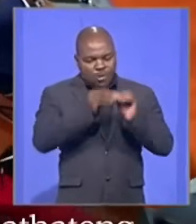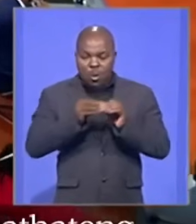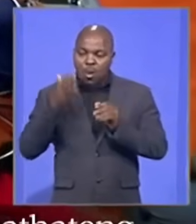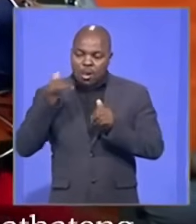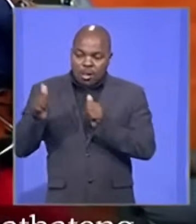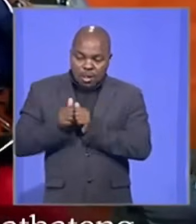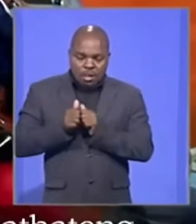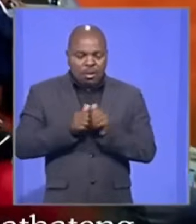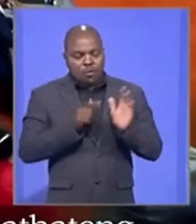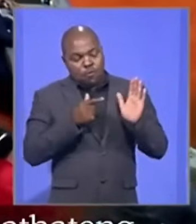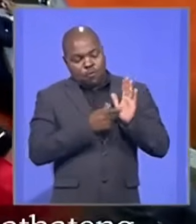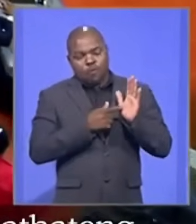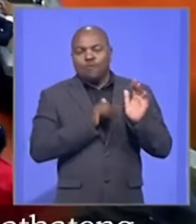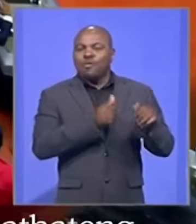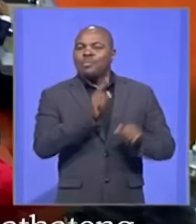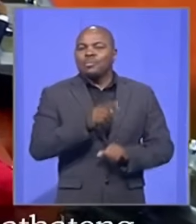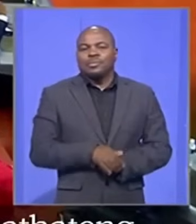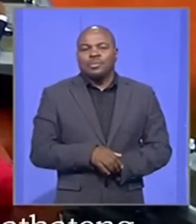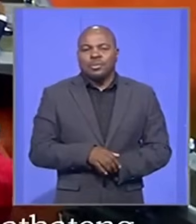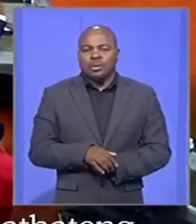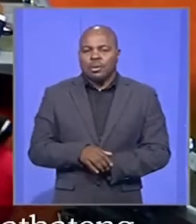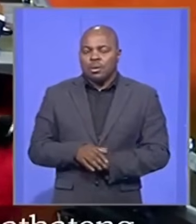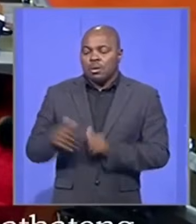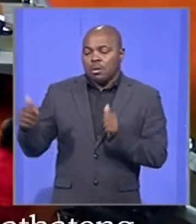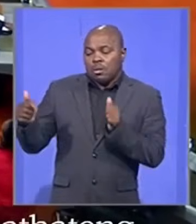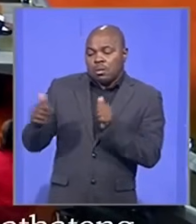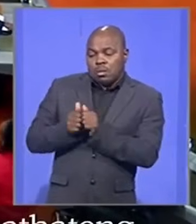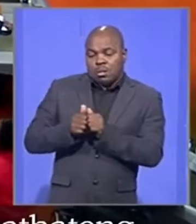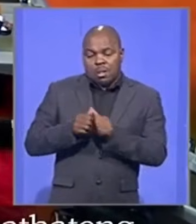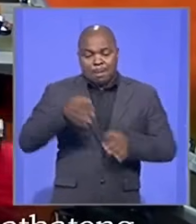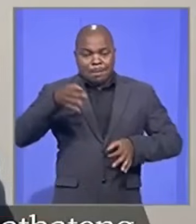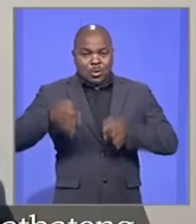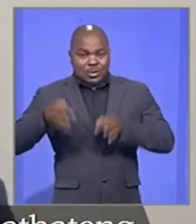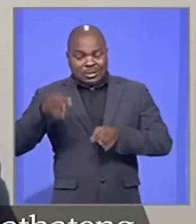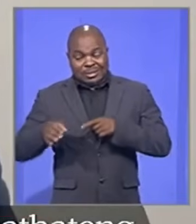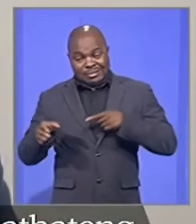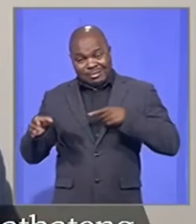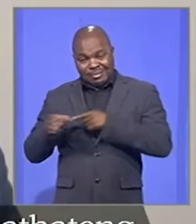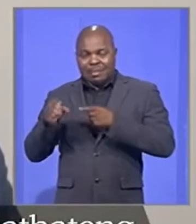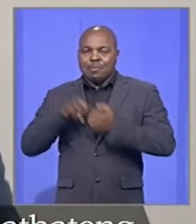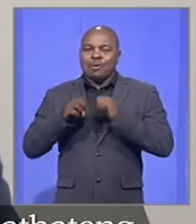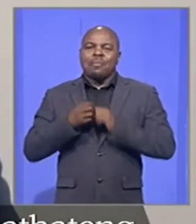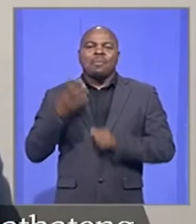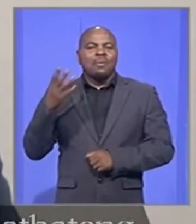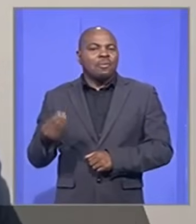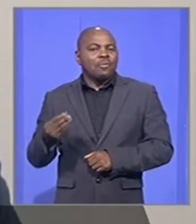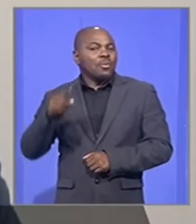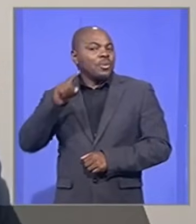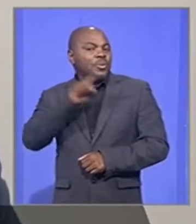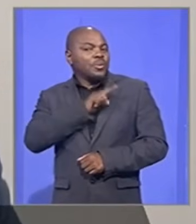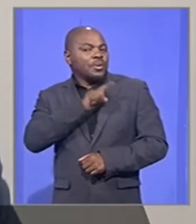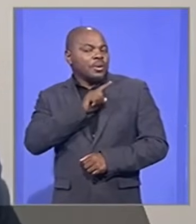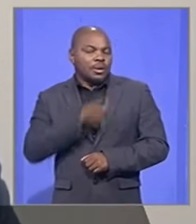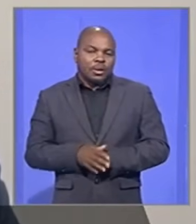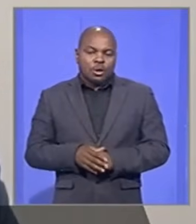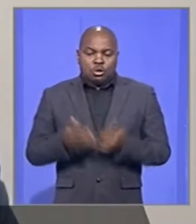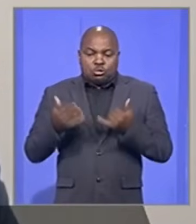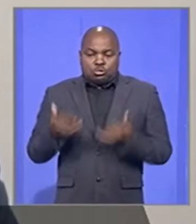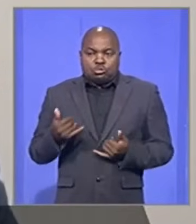bommasepala. Coalition politics or government in a level thata ka lebaka la hore today re